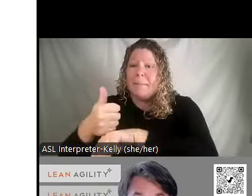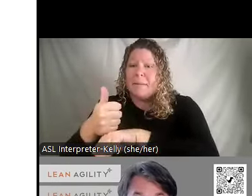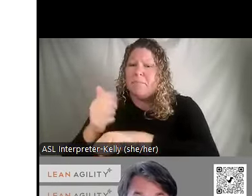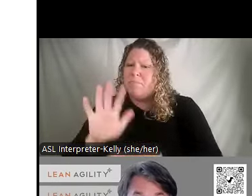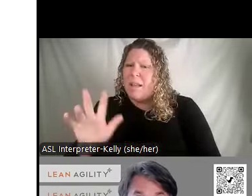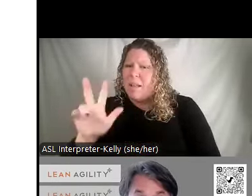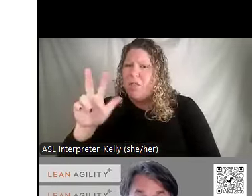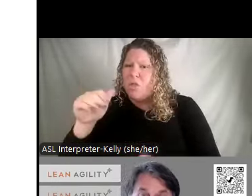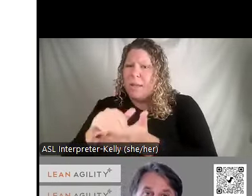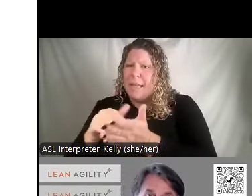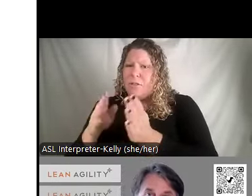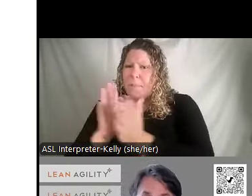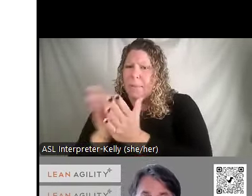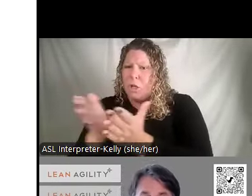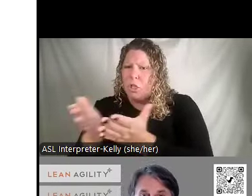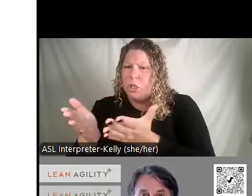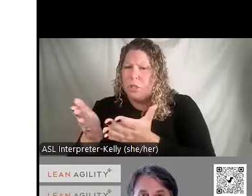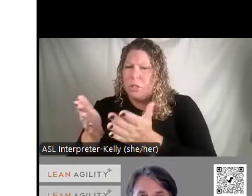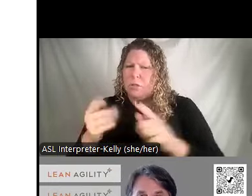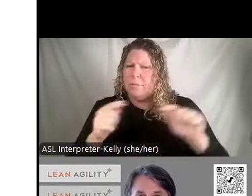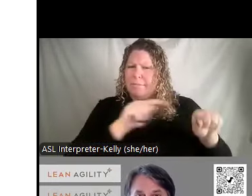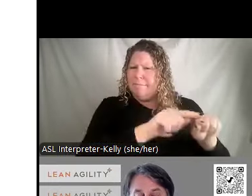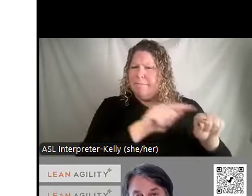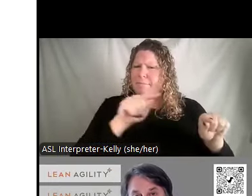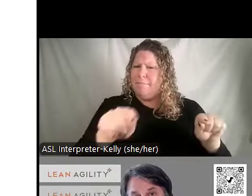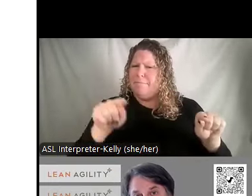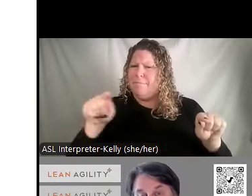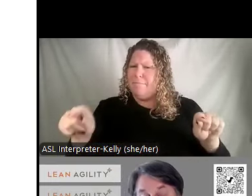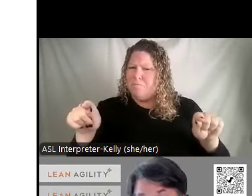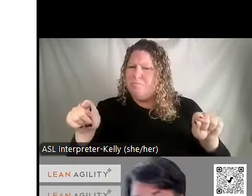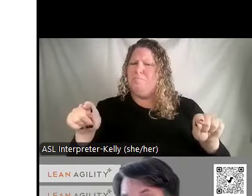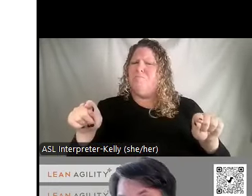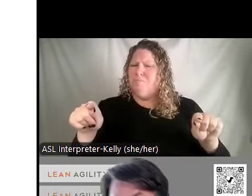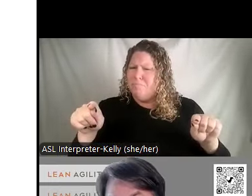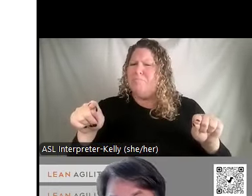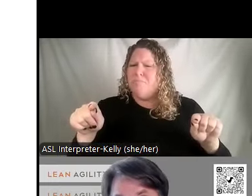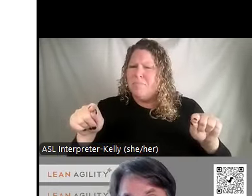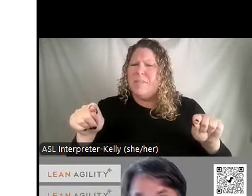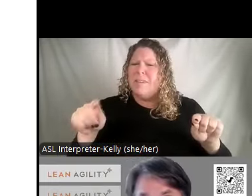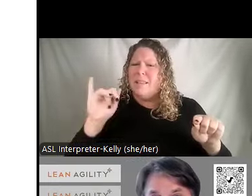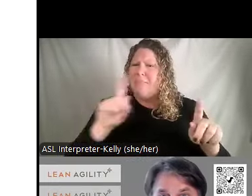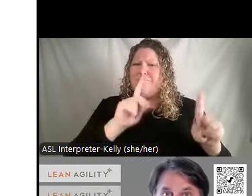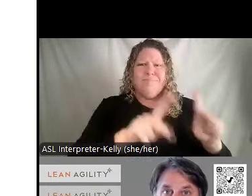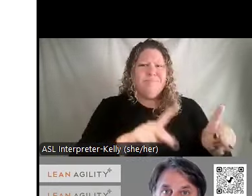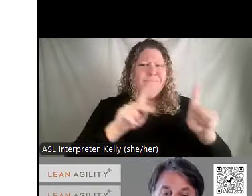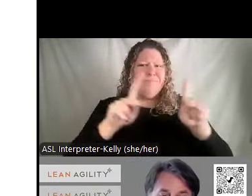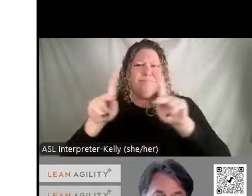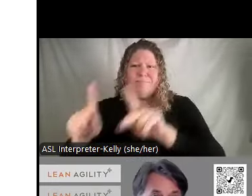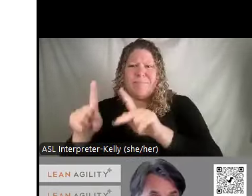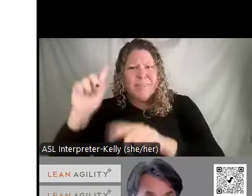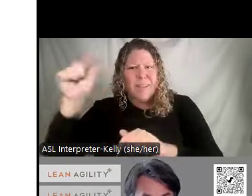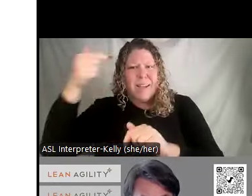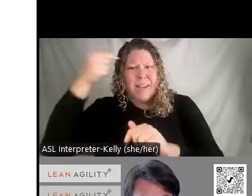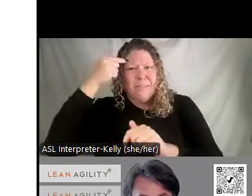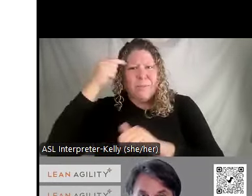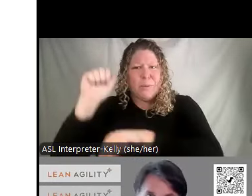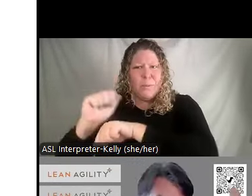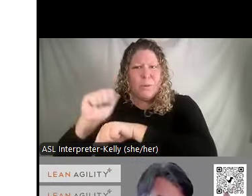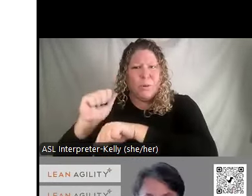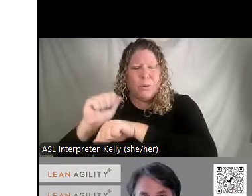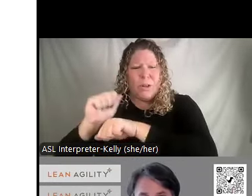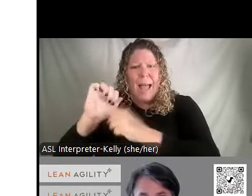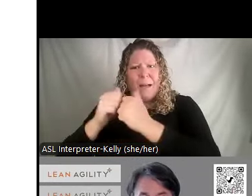3,000 books. And doesn't that kind of reflect the way that we think about the public sector generally thinks about change. It's